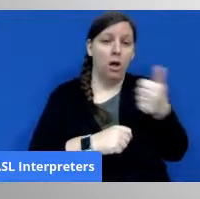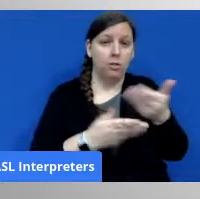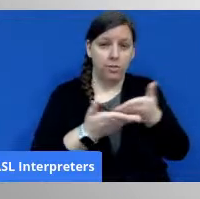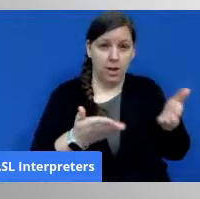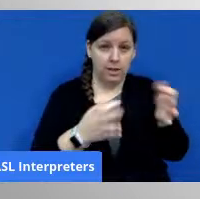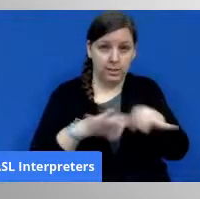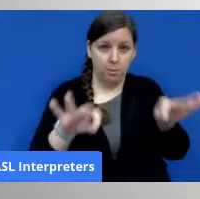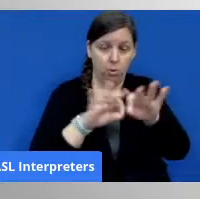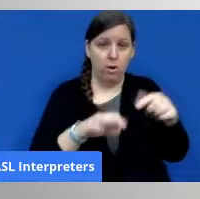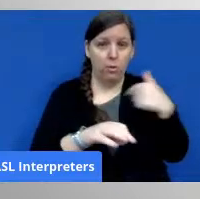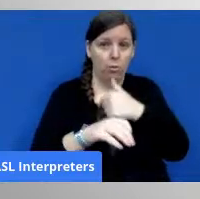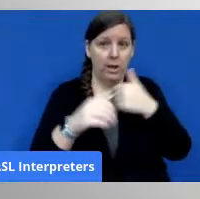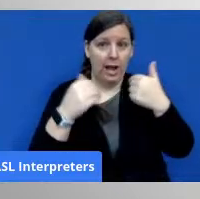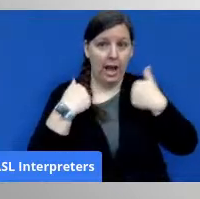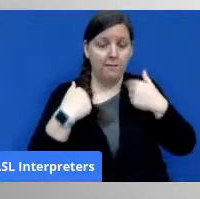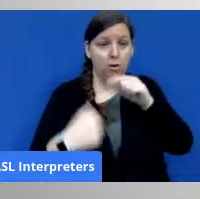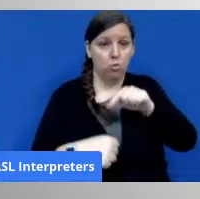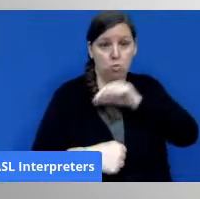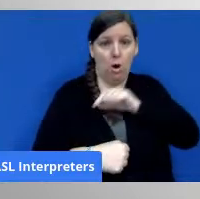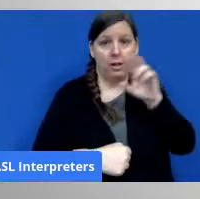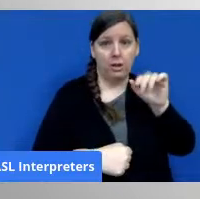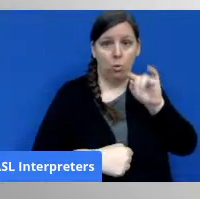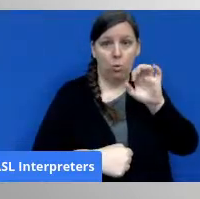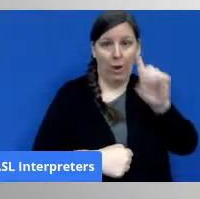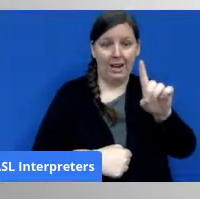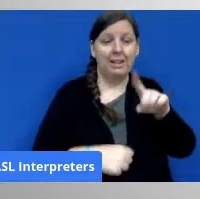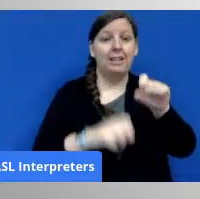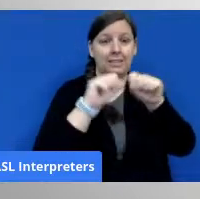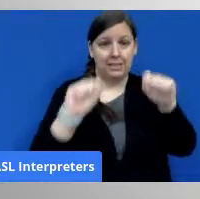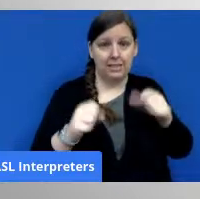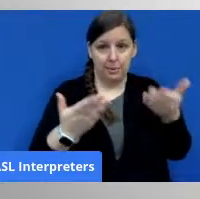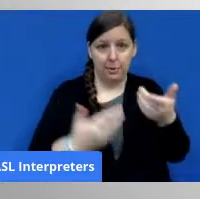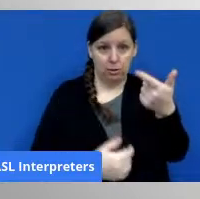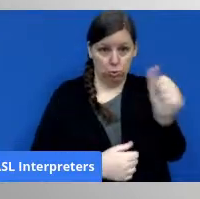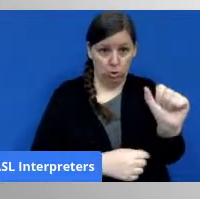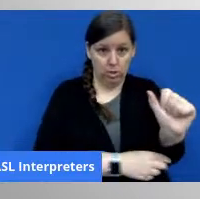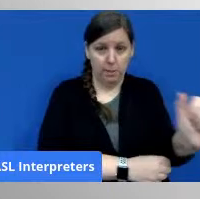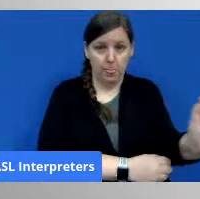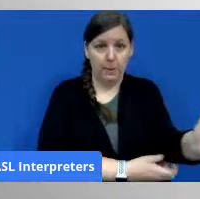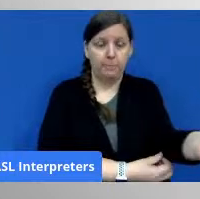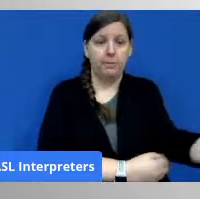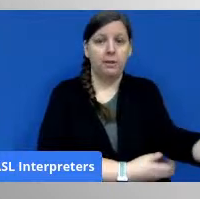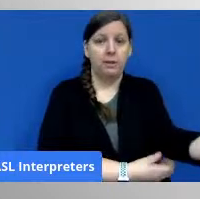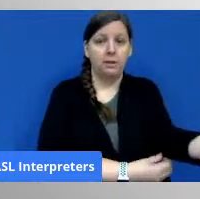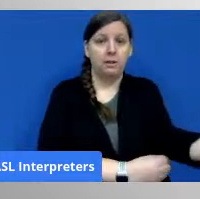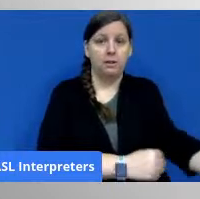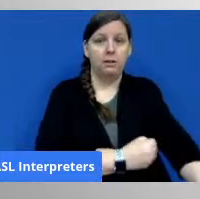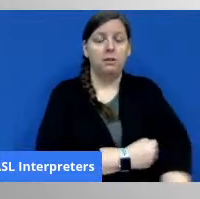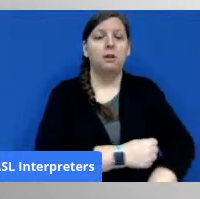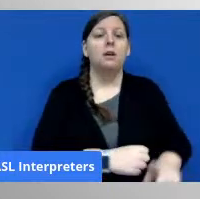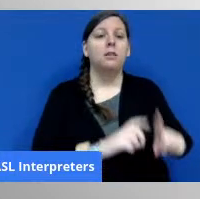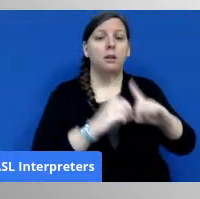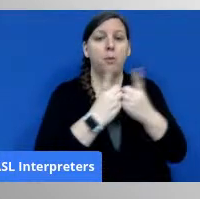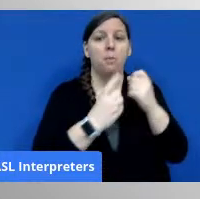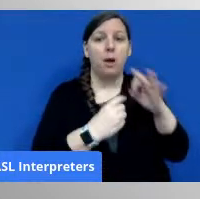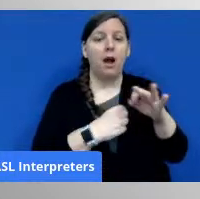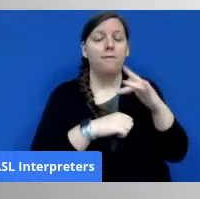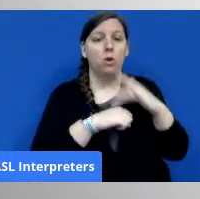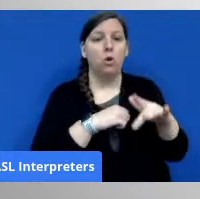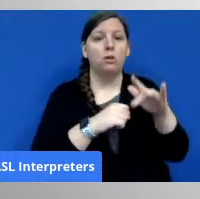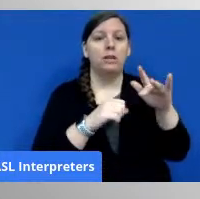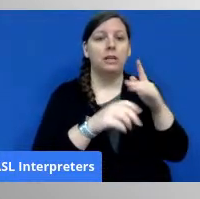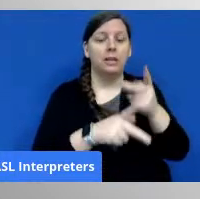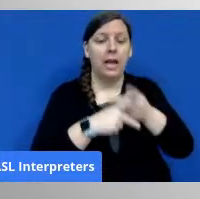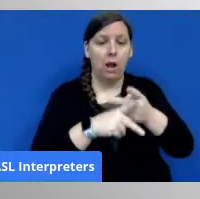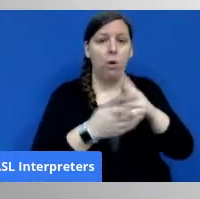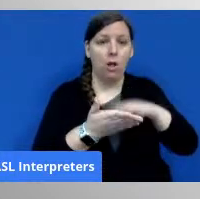have a quality rated childcare system in Georgia. This is also run by the Department of Early Care and Learning. At this point, this is not required